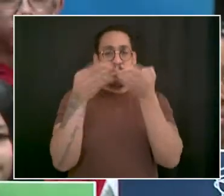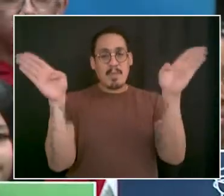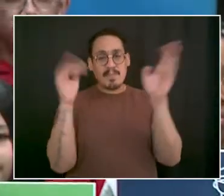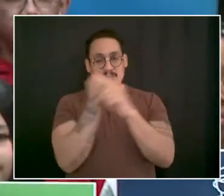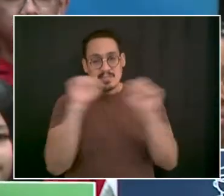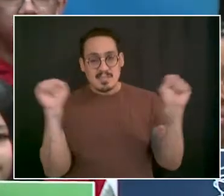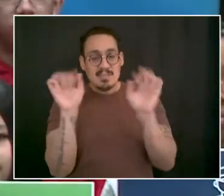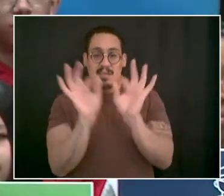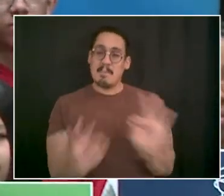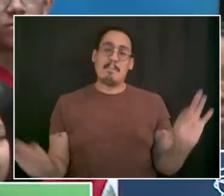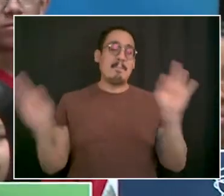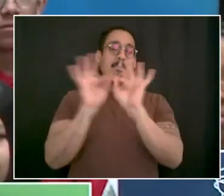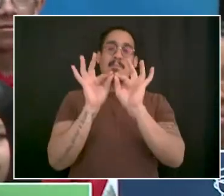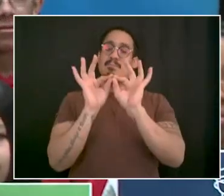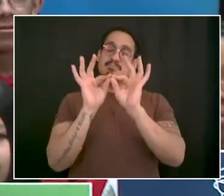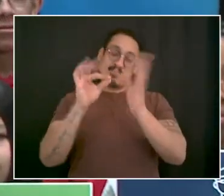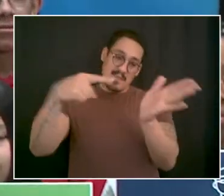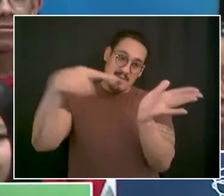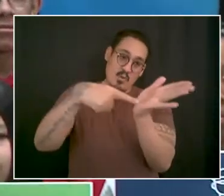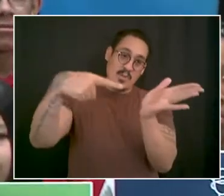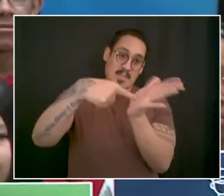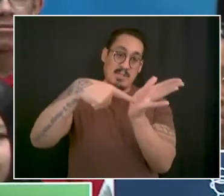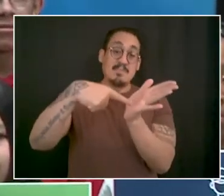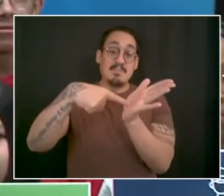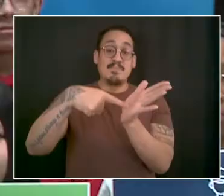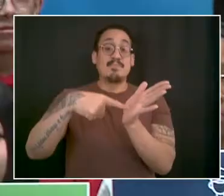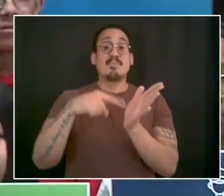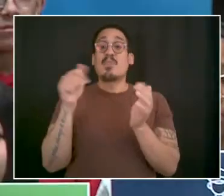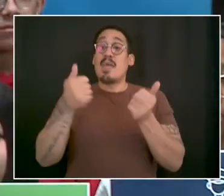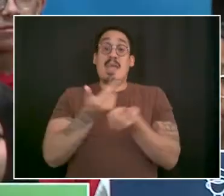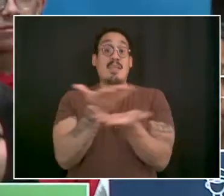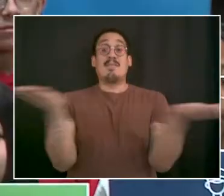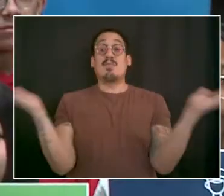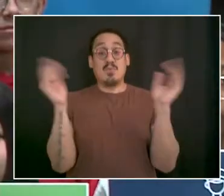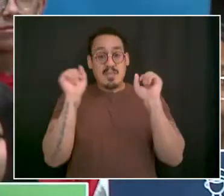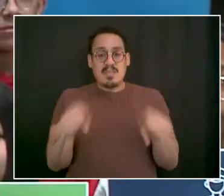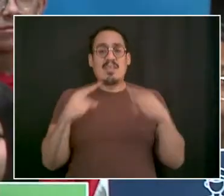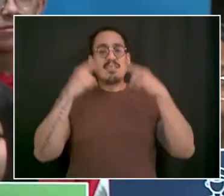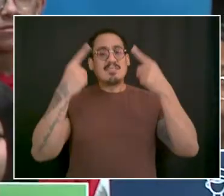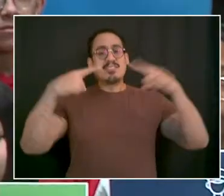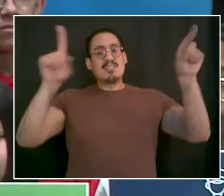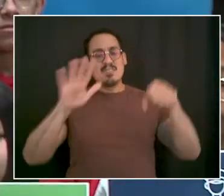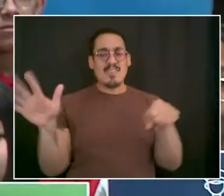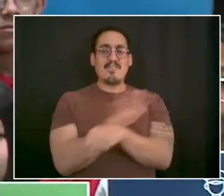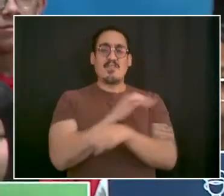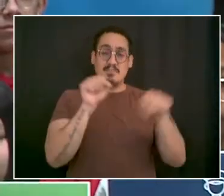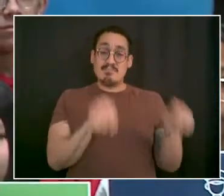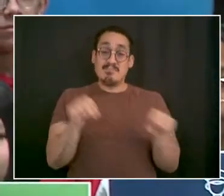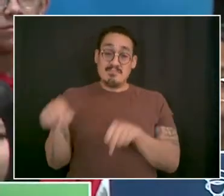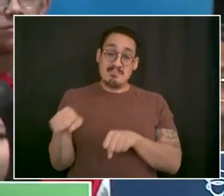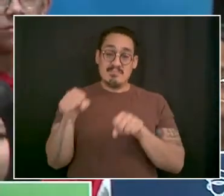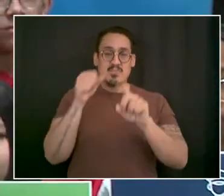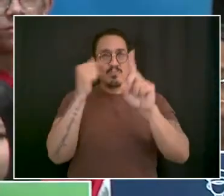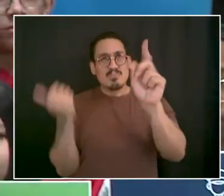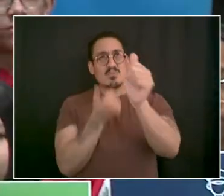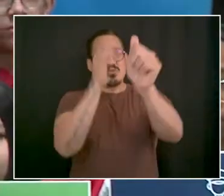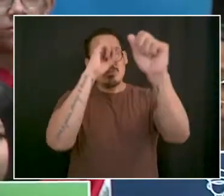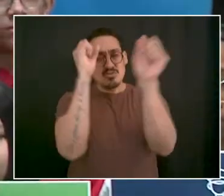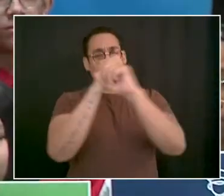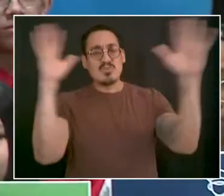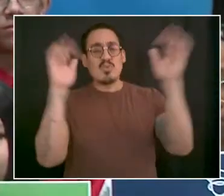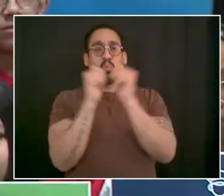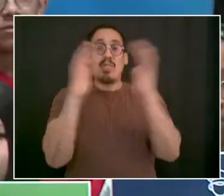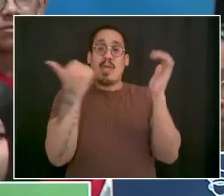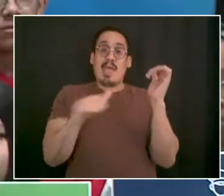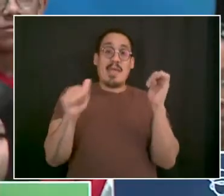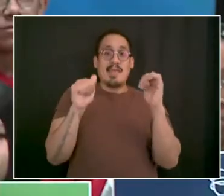most importantly, affordability, so that any of you can achieve your full potential and pursue your dreams without financial